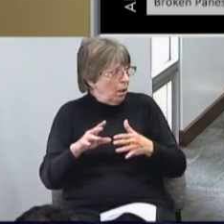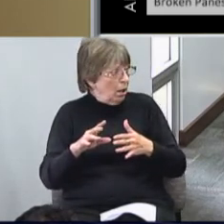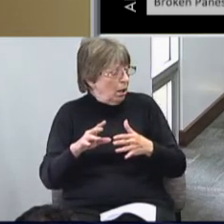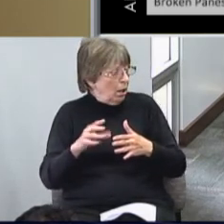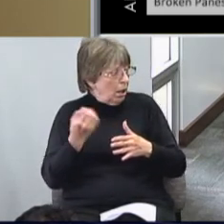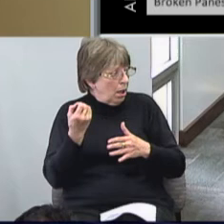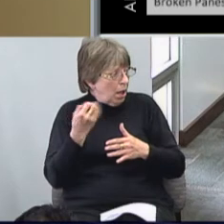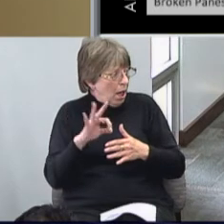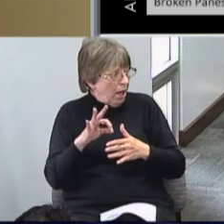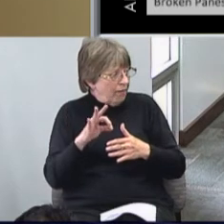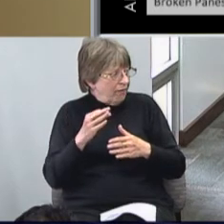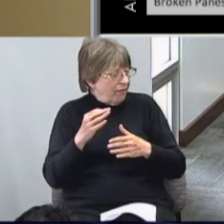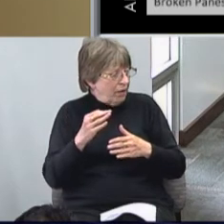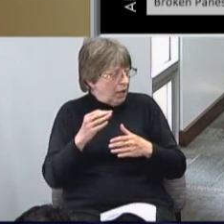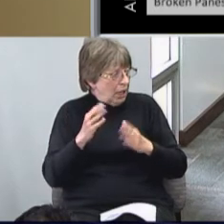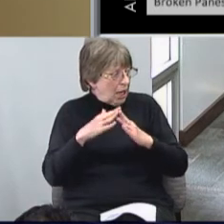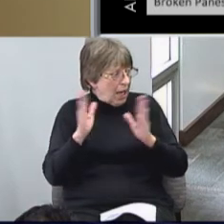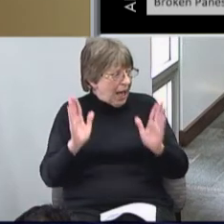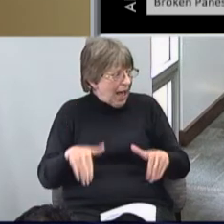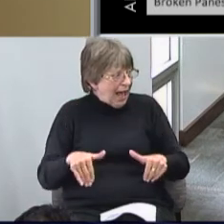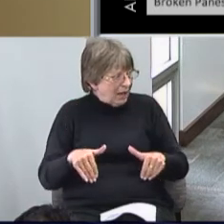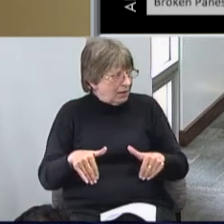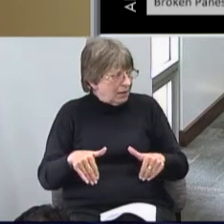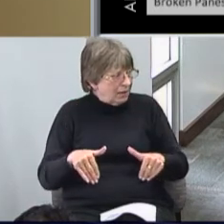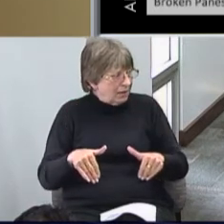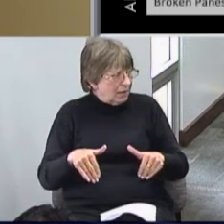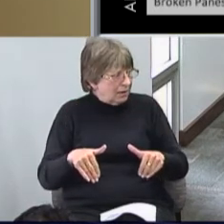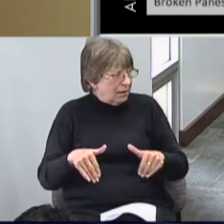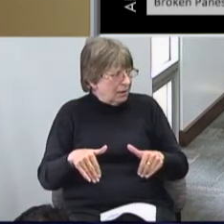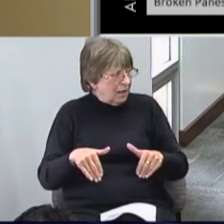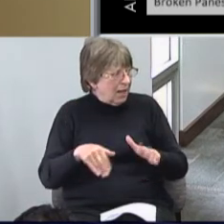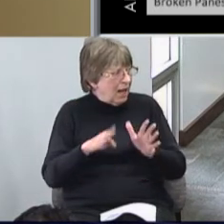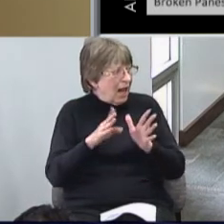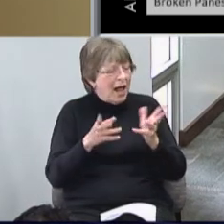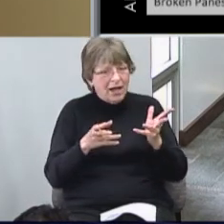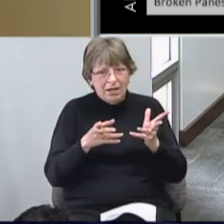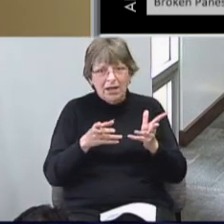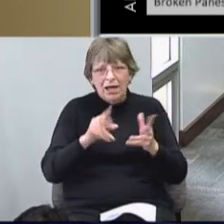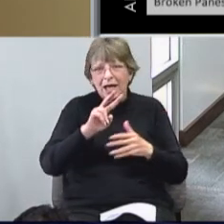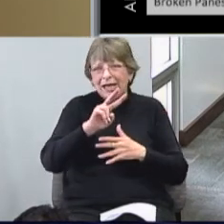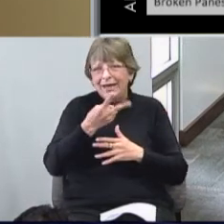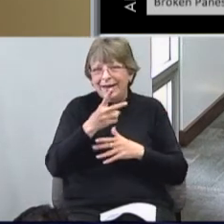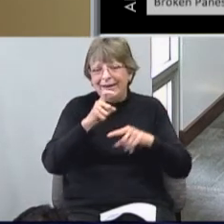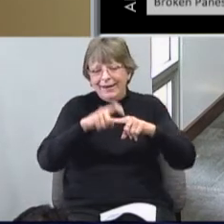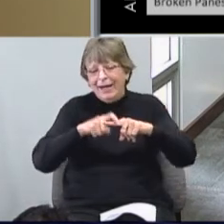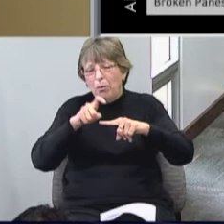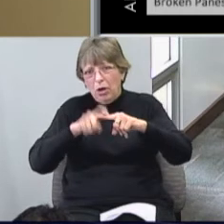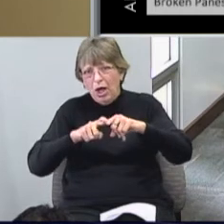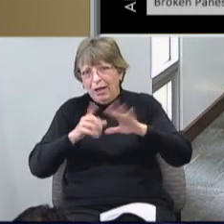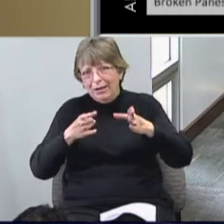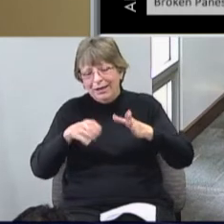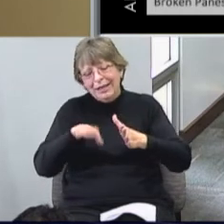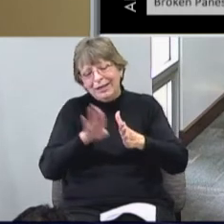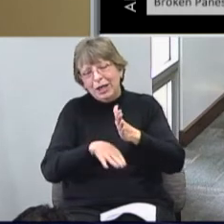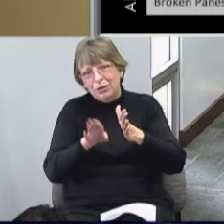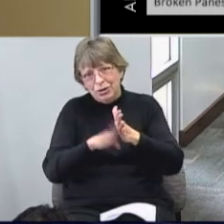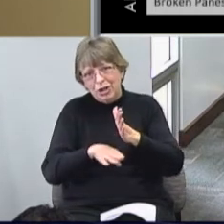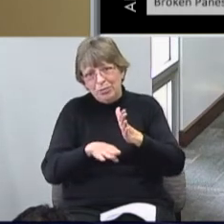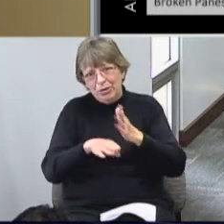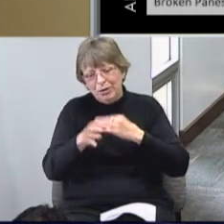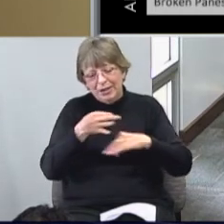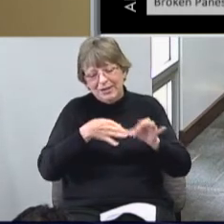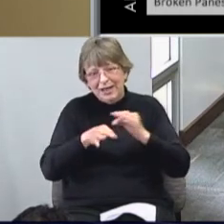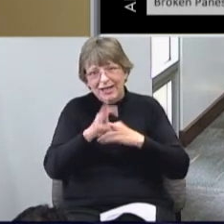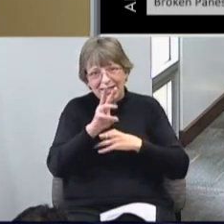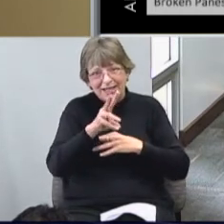panel over one panel, which are less expensive than these 6-panel things. We could have probably allowed that on